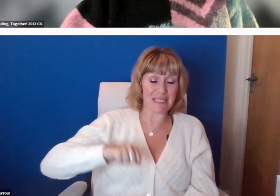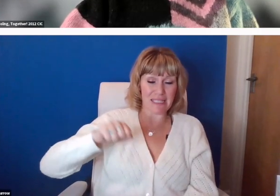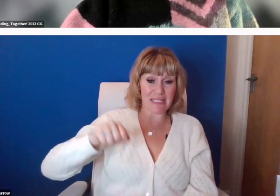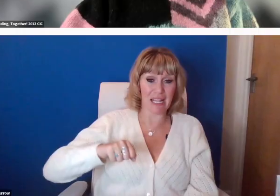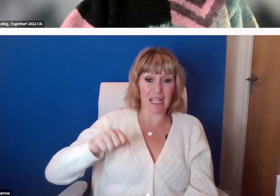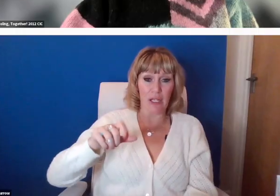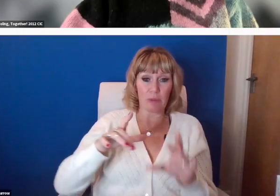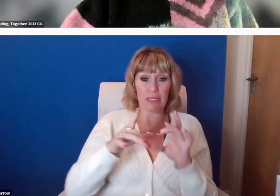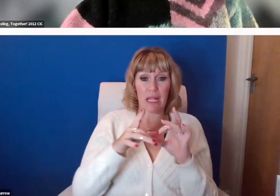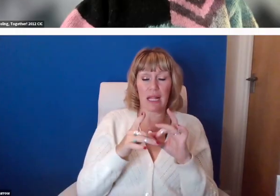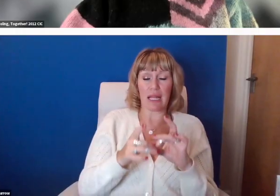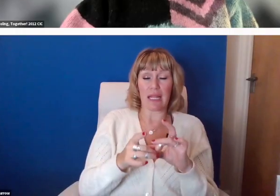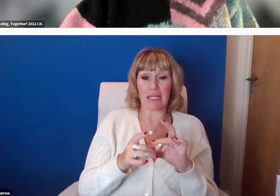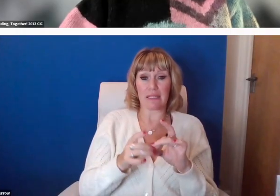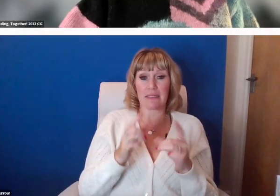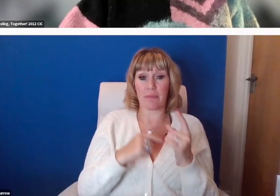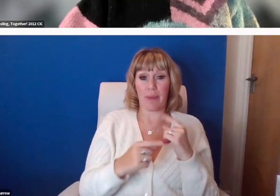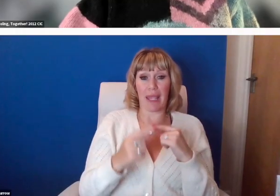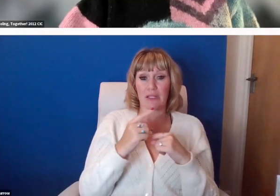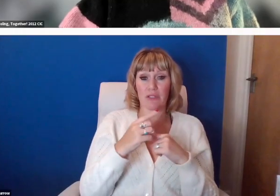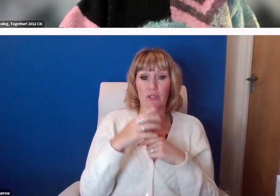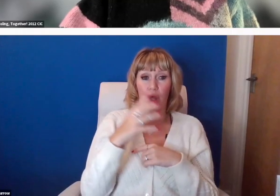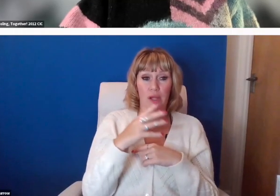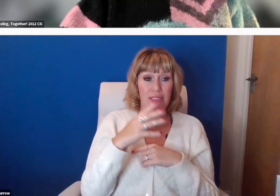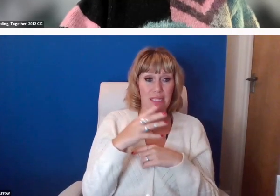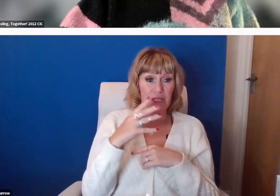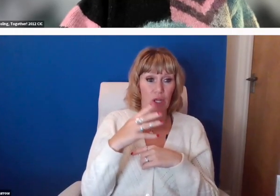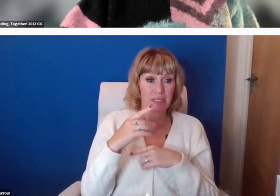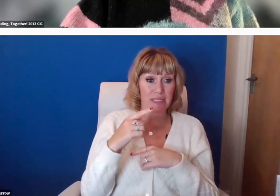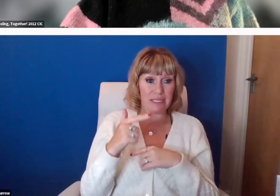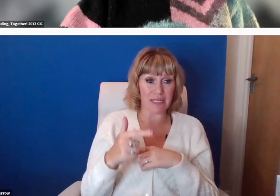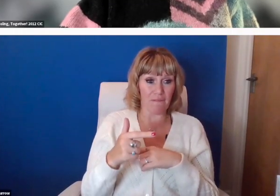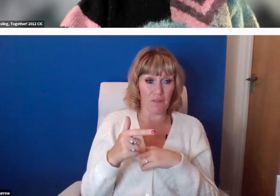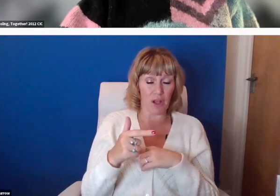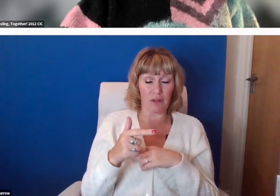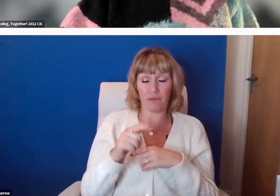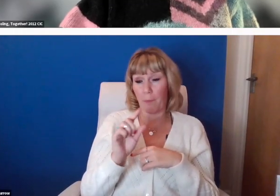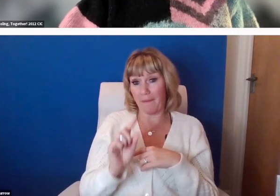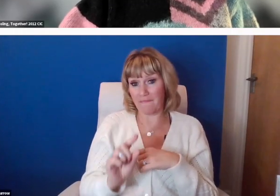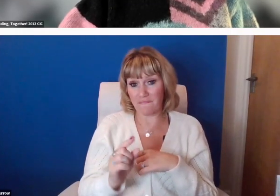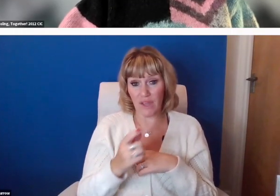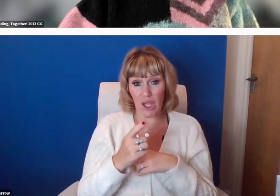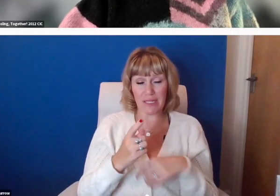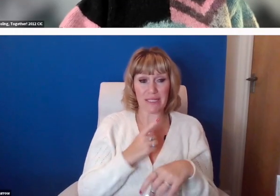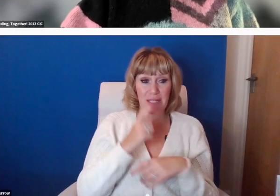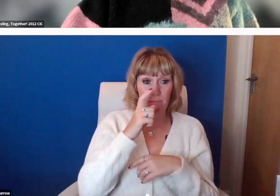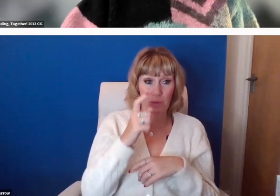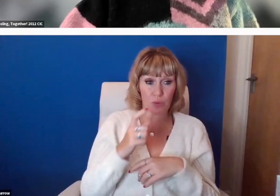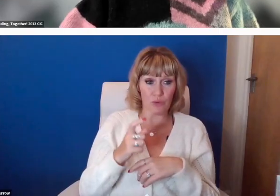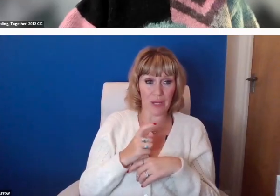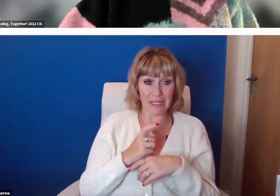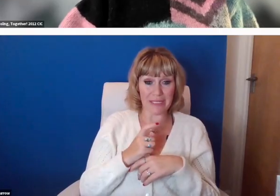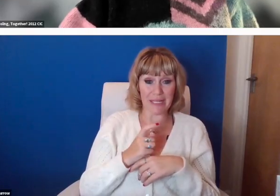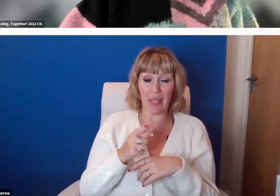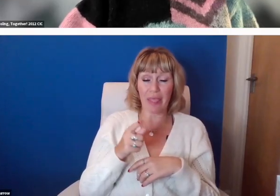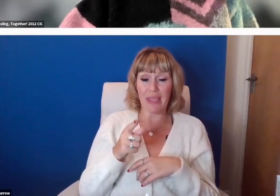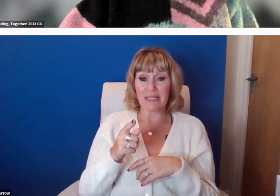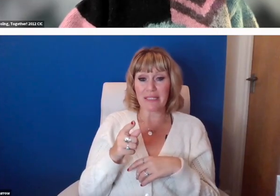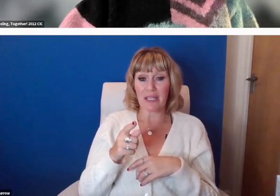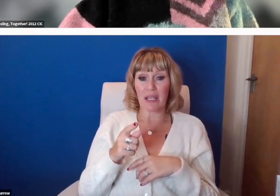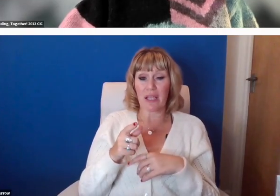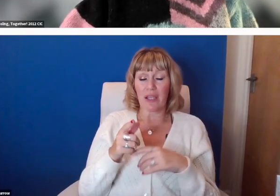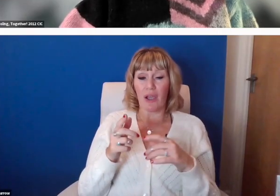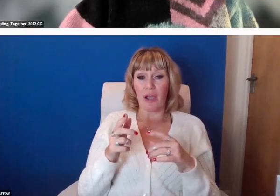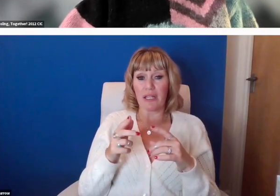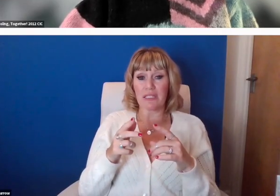in 1997. And this idea of cutting out against the background was very reminiscent of Perception 1